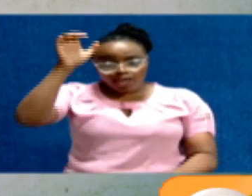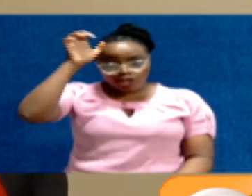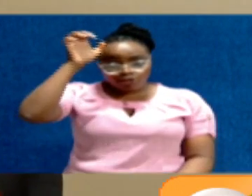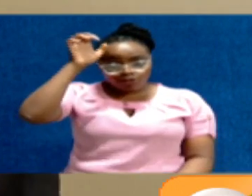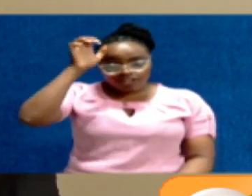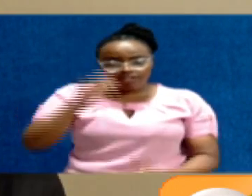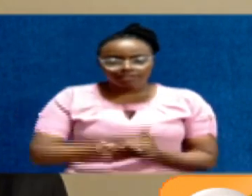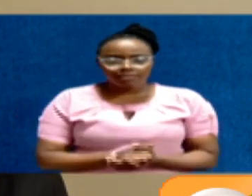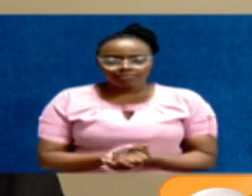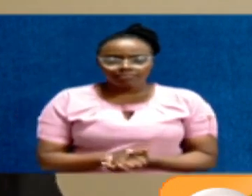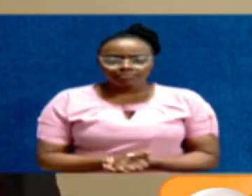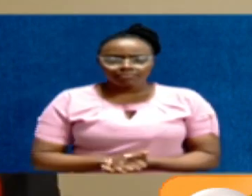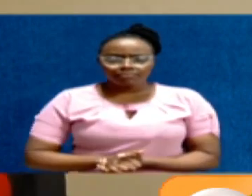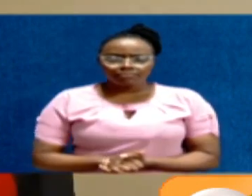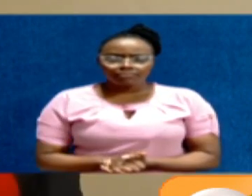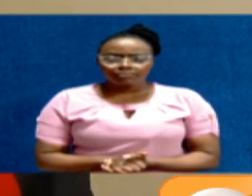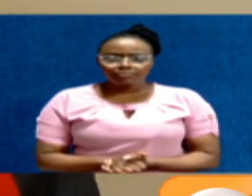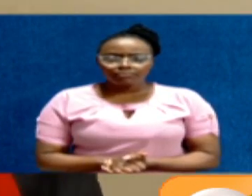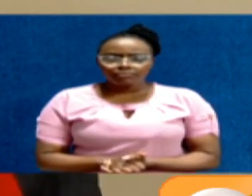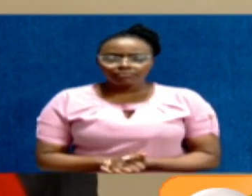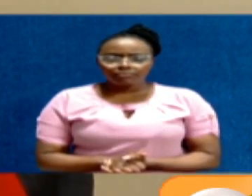Eldoret.